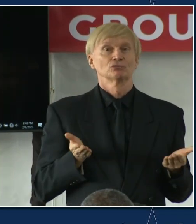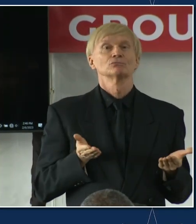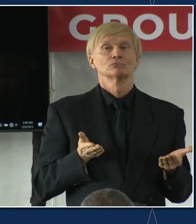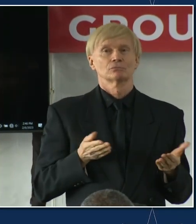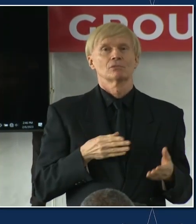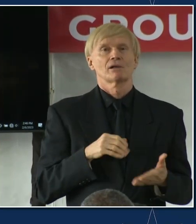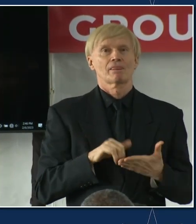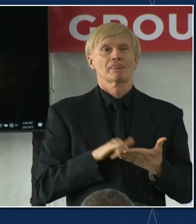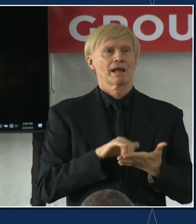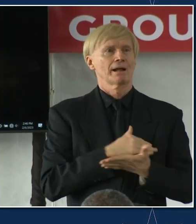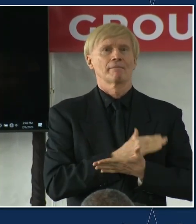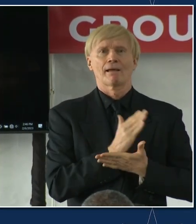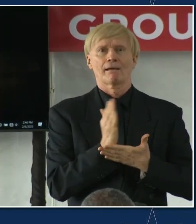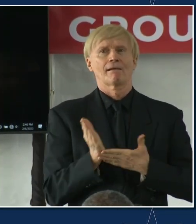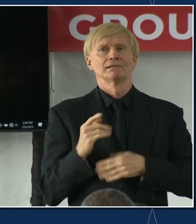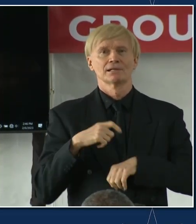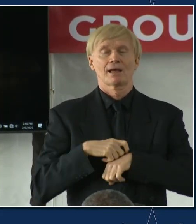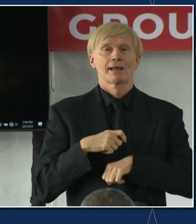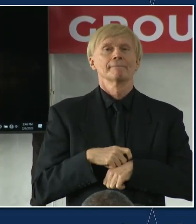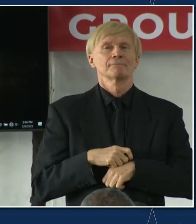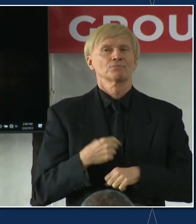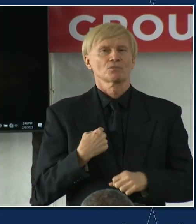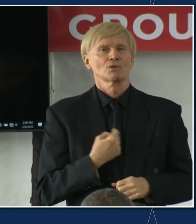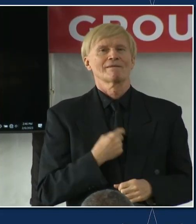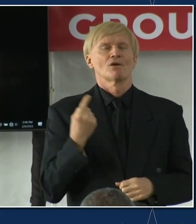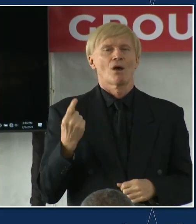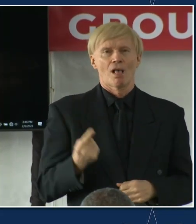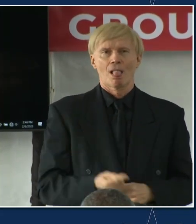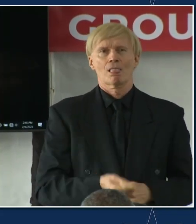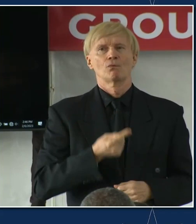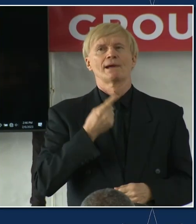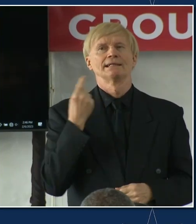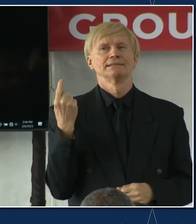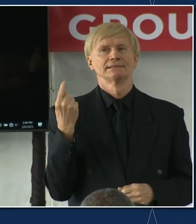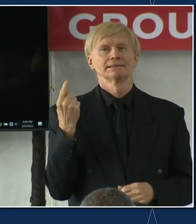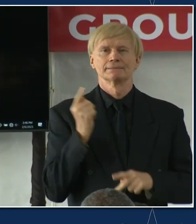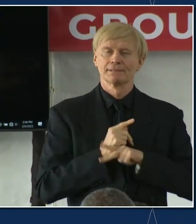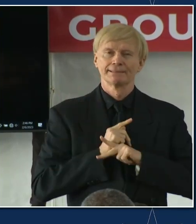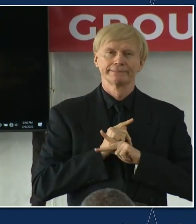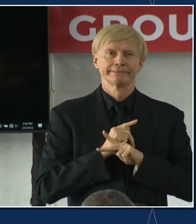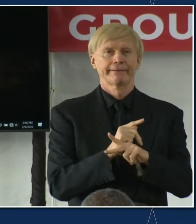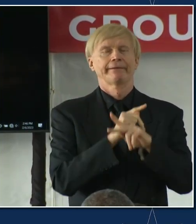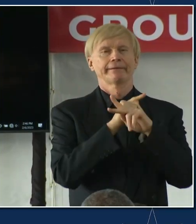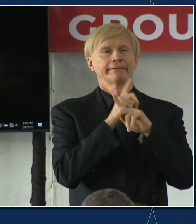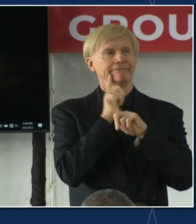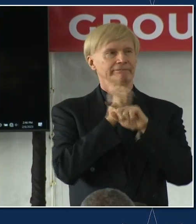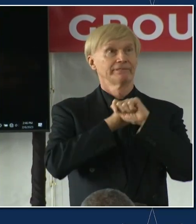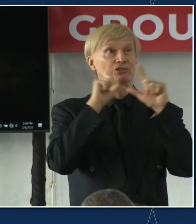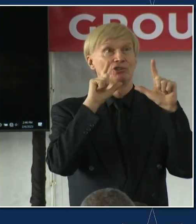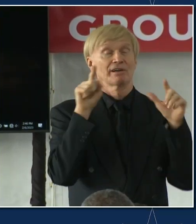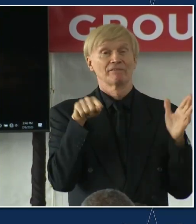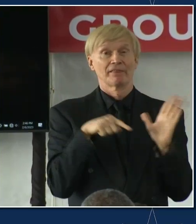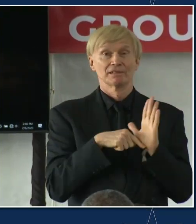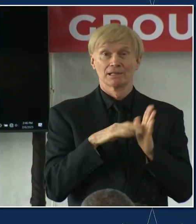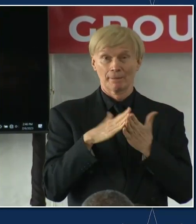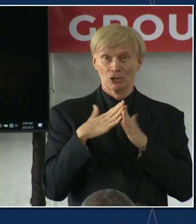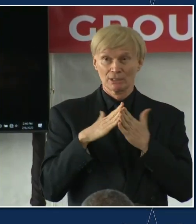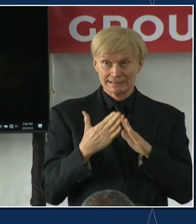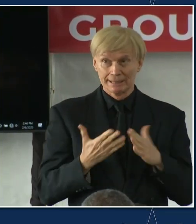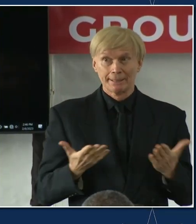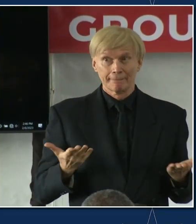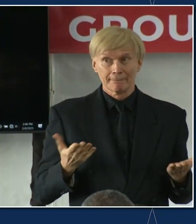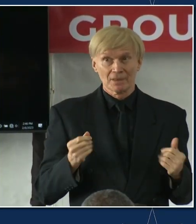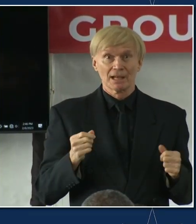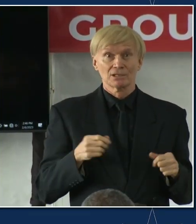that amount of time, we have always, always maintained a vision of this community as